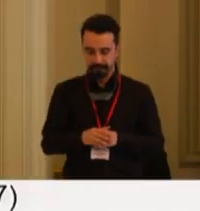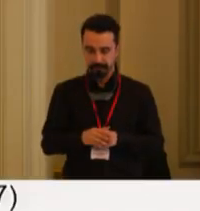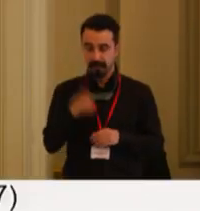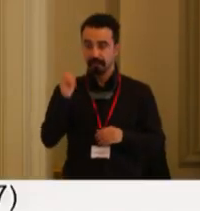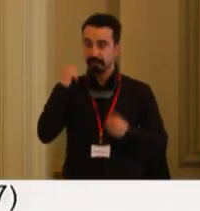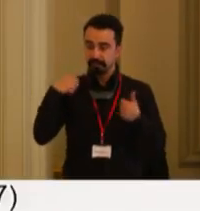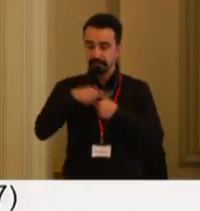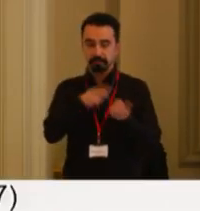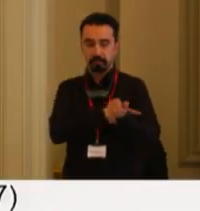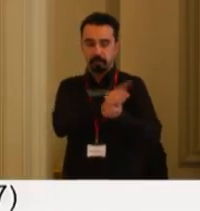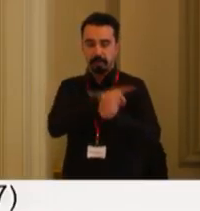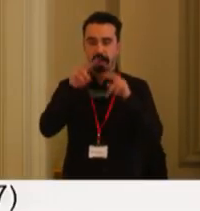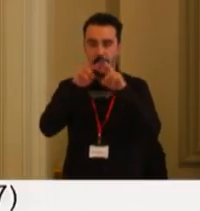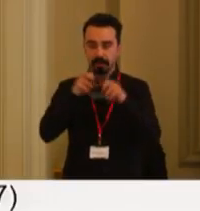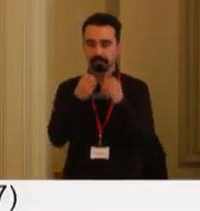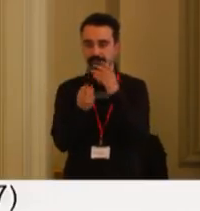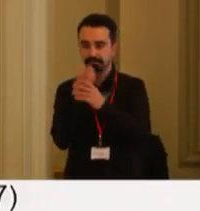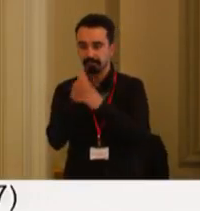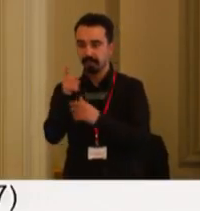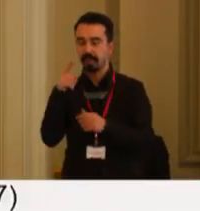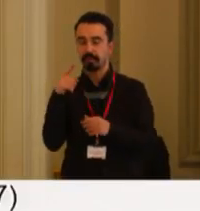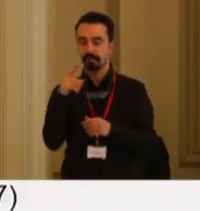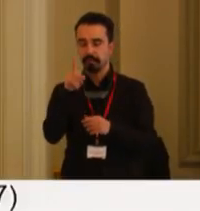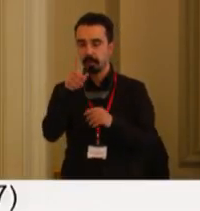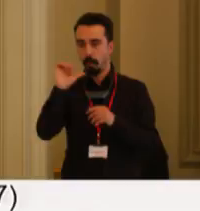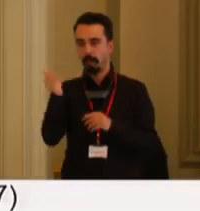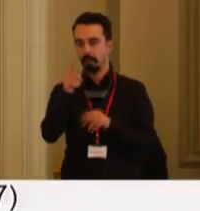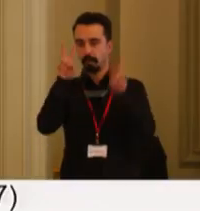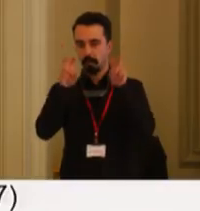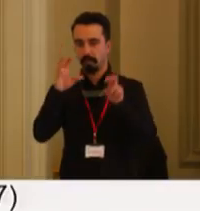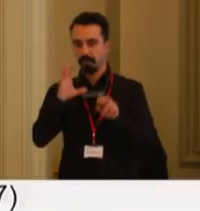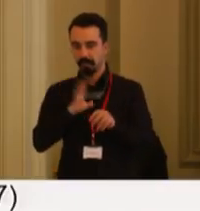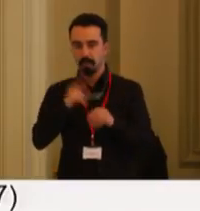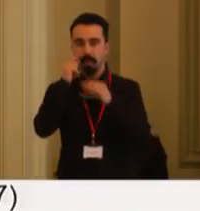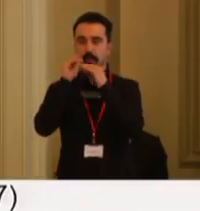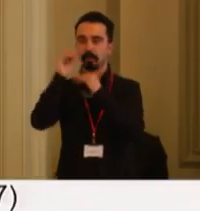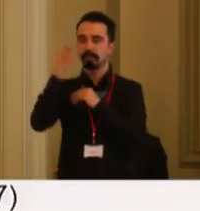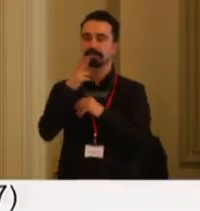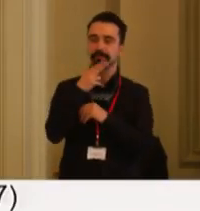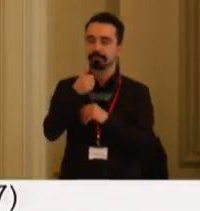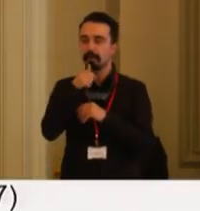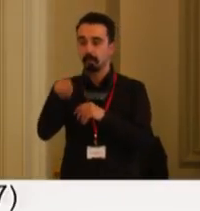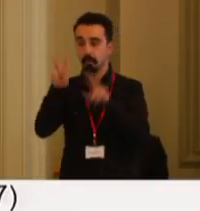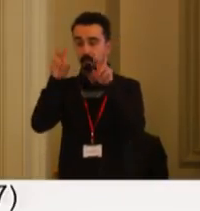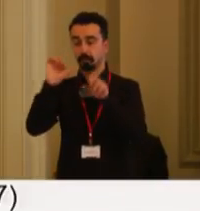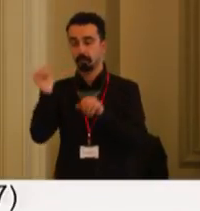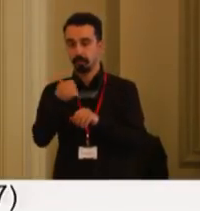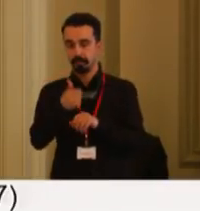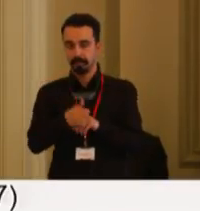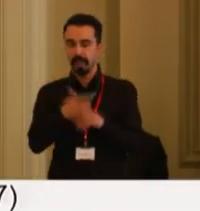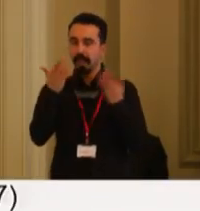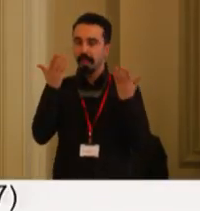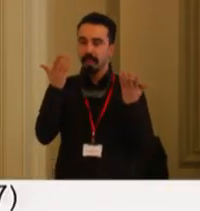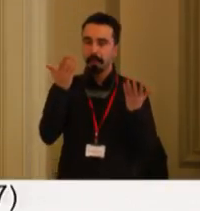education, but it's also connections that seems to be playing a pivotal role. The survey points at one more thing, which is gender